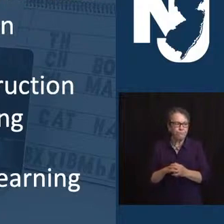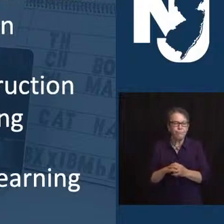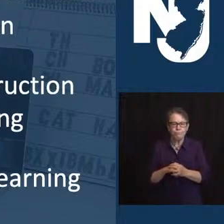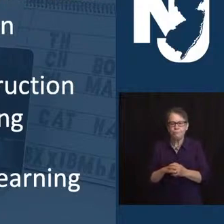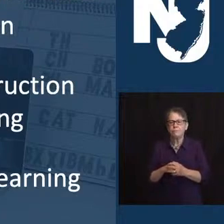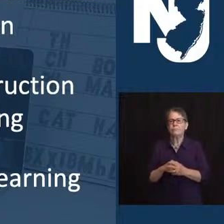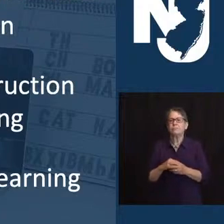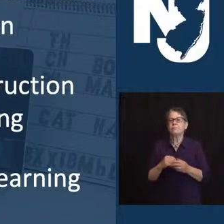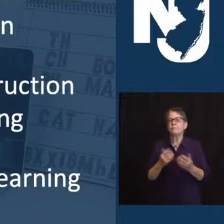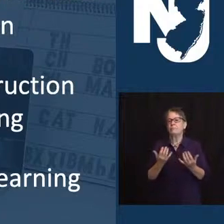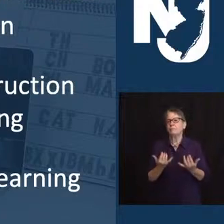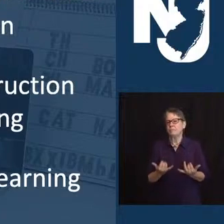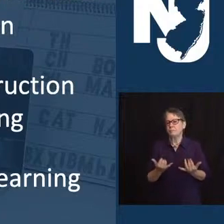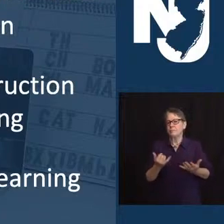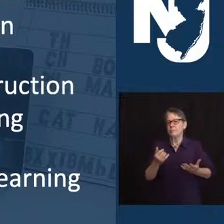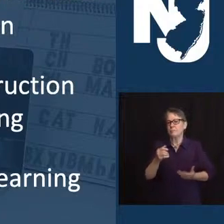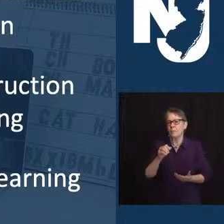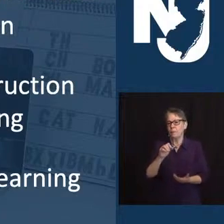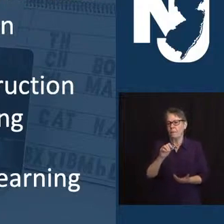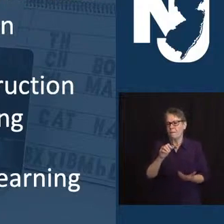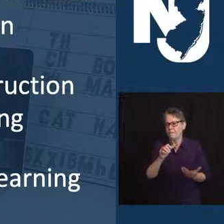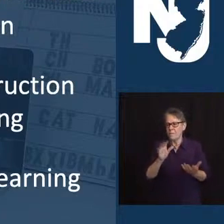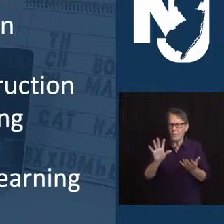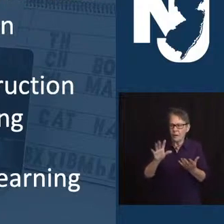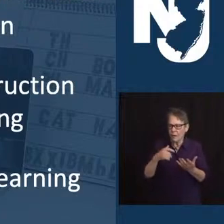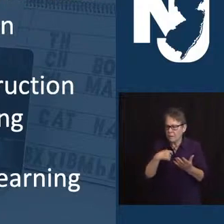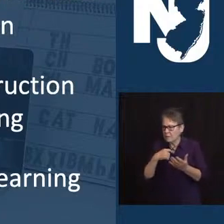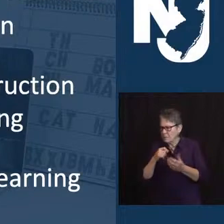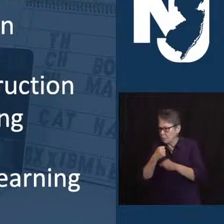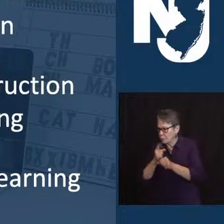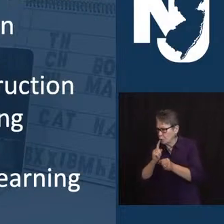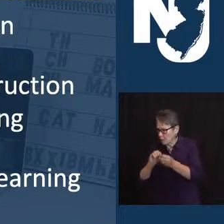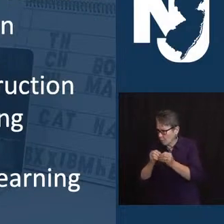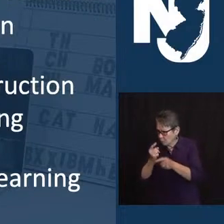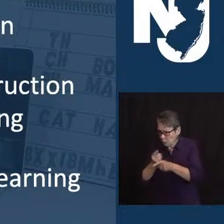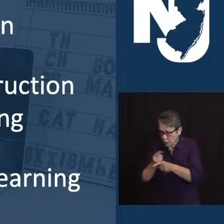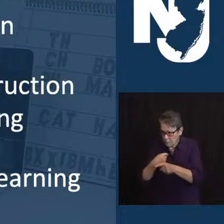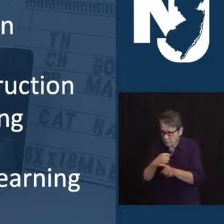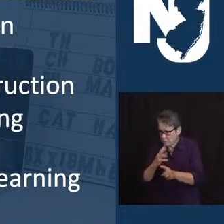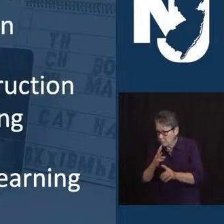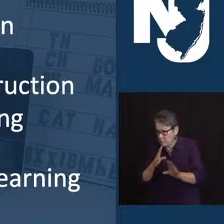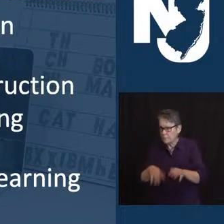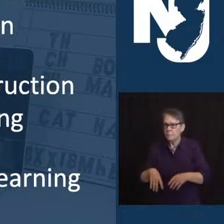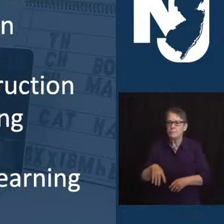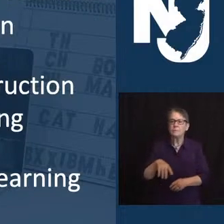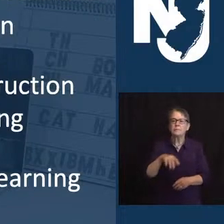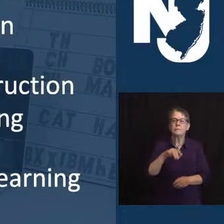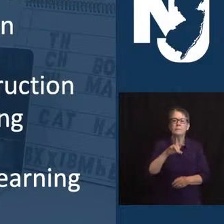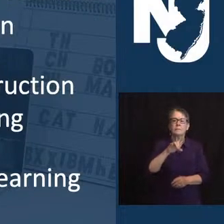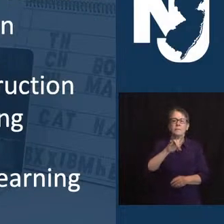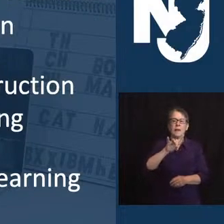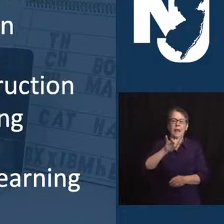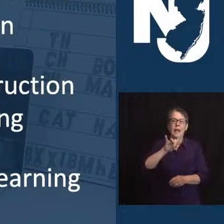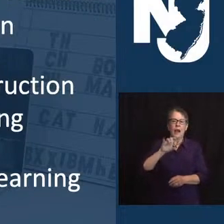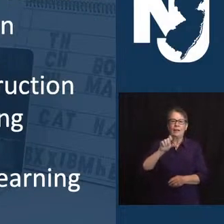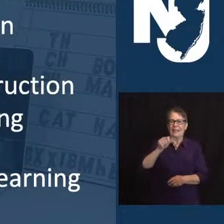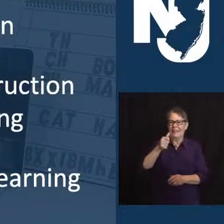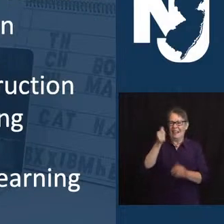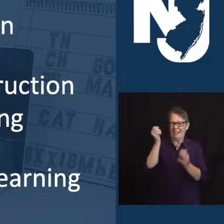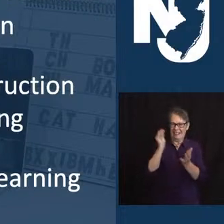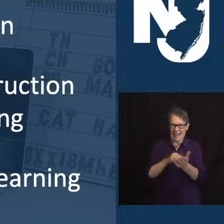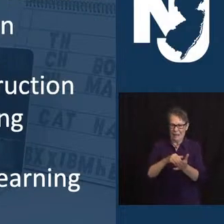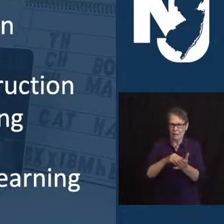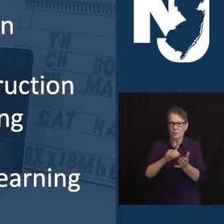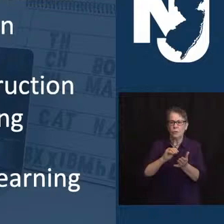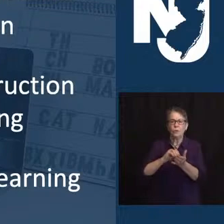Another, I want to make sure I got my math right, roughly 810,000 students across